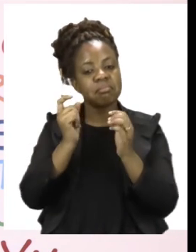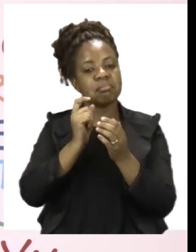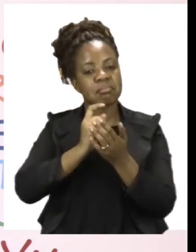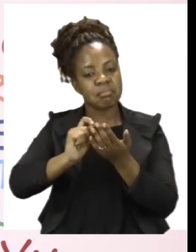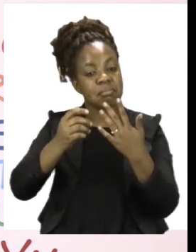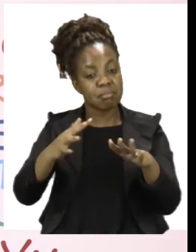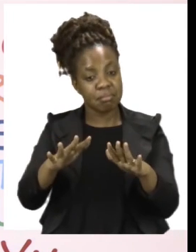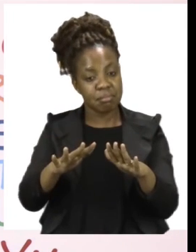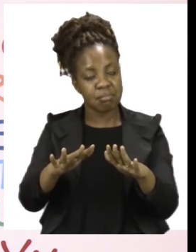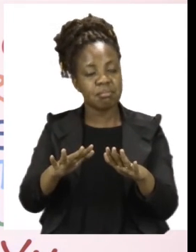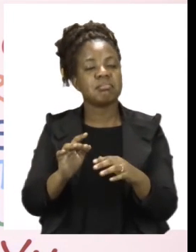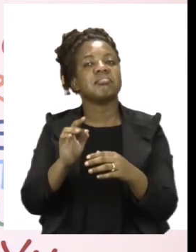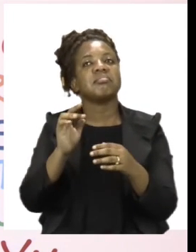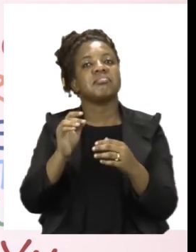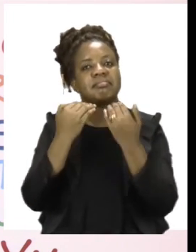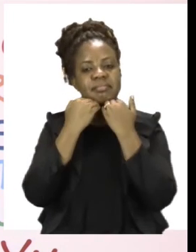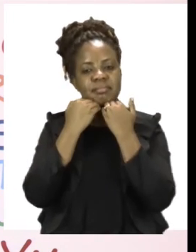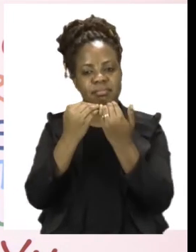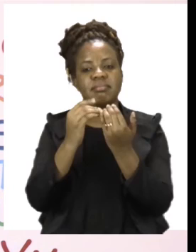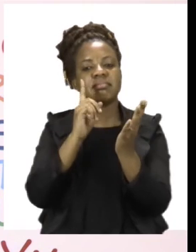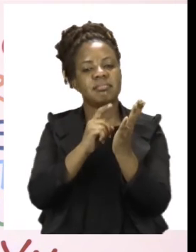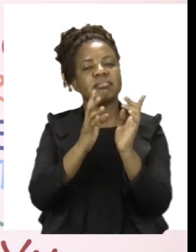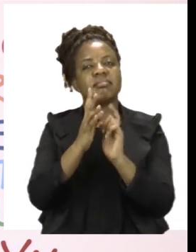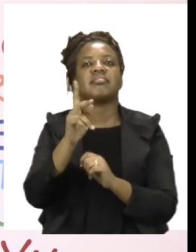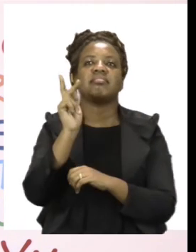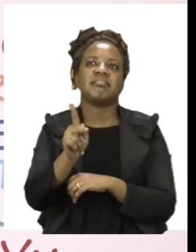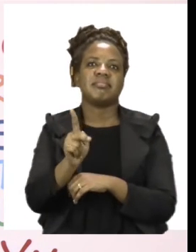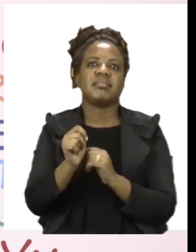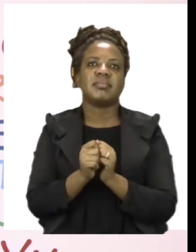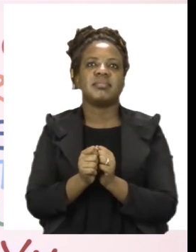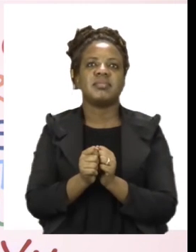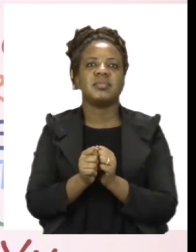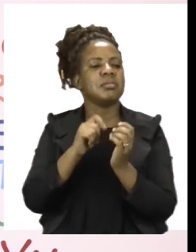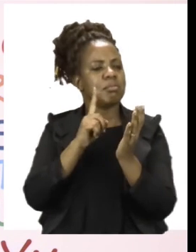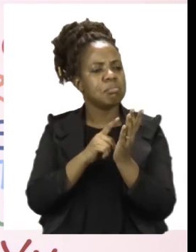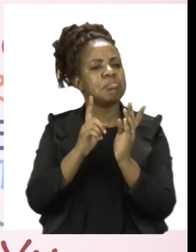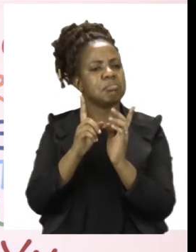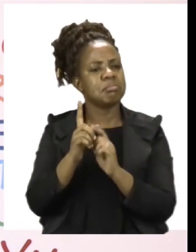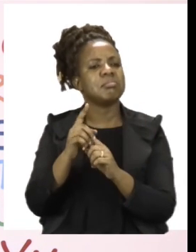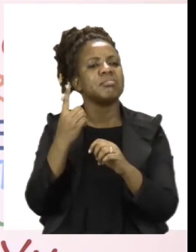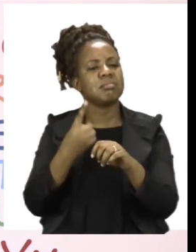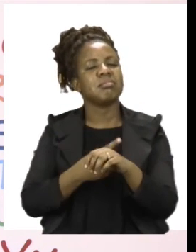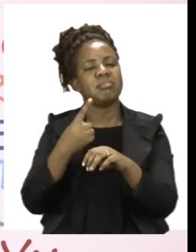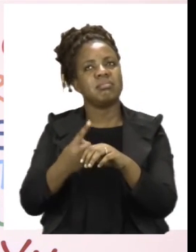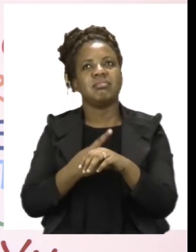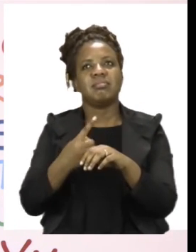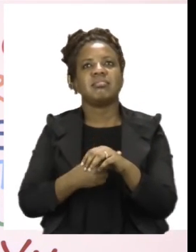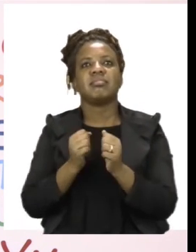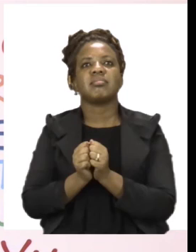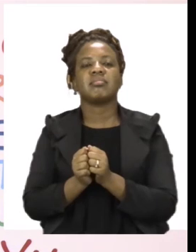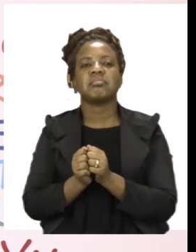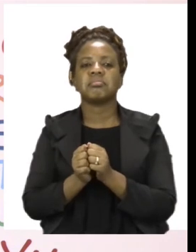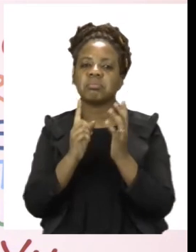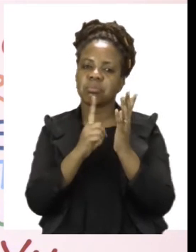to sanitize. Make sure that you make sanitizing a regular thing. But if you do not have sanitizer